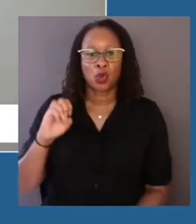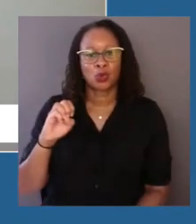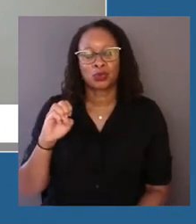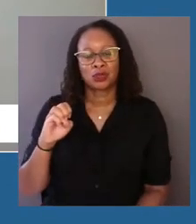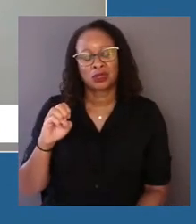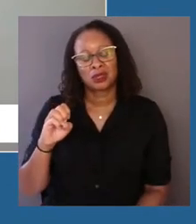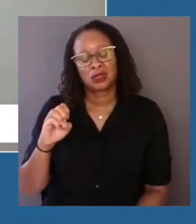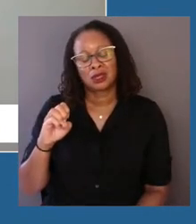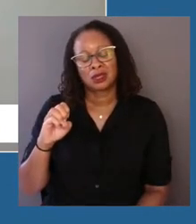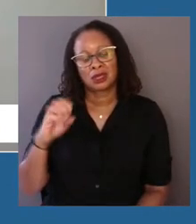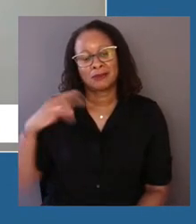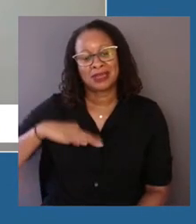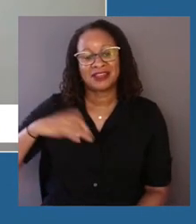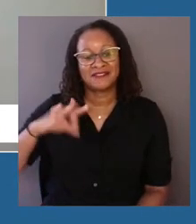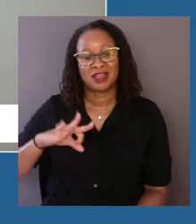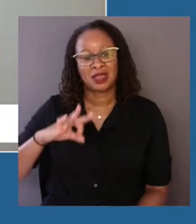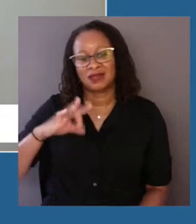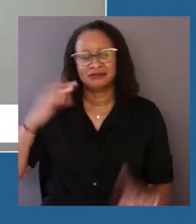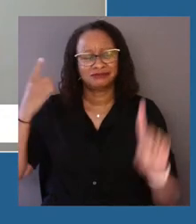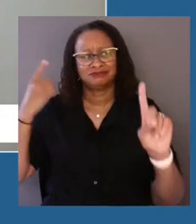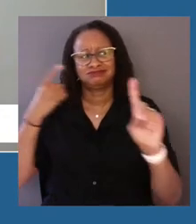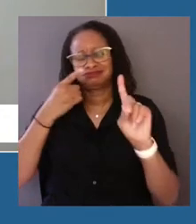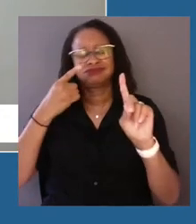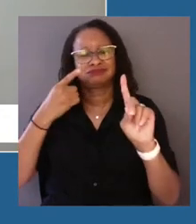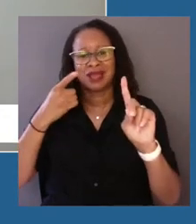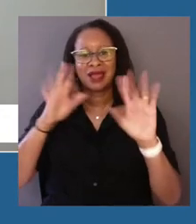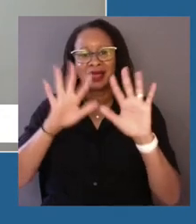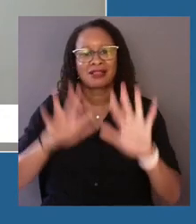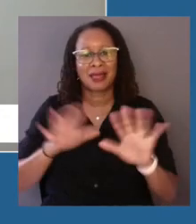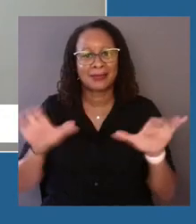of ambitious climate action, and where you'd